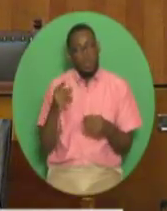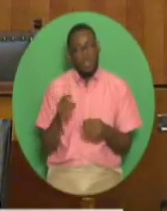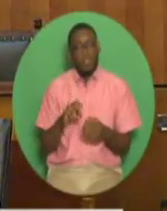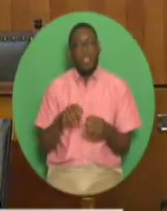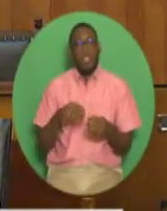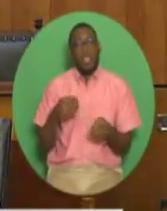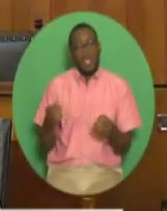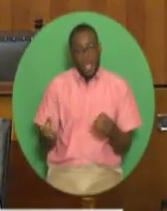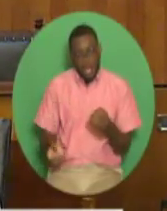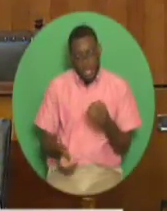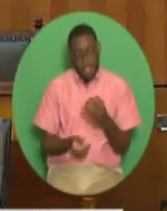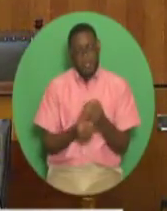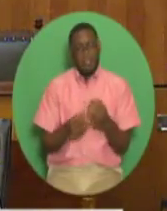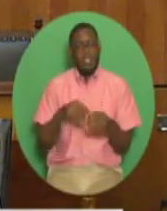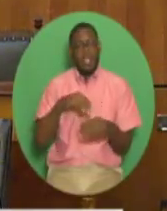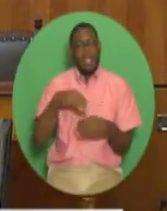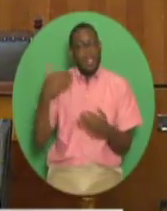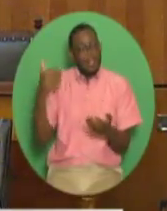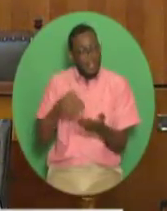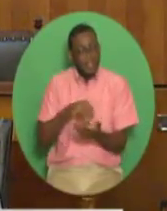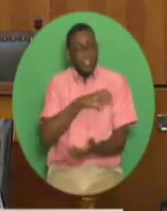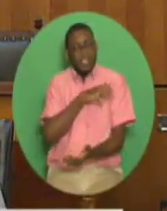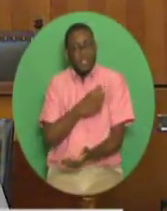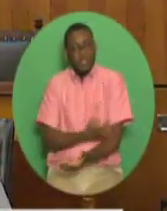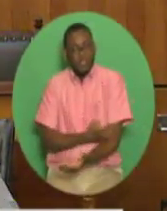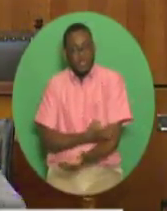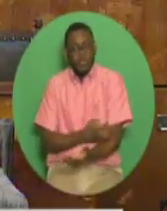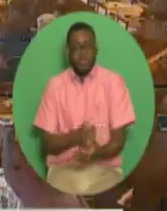p.m. Leader of the House.